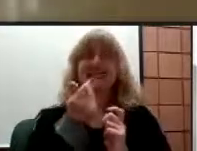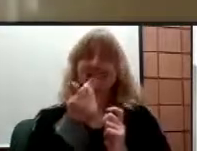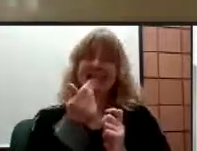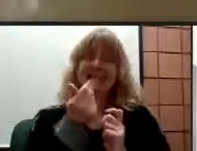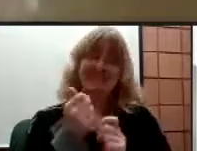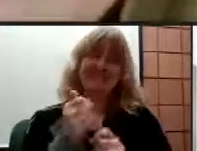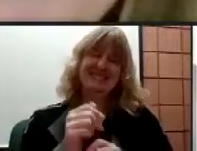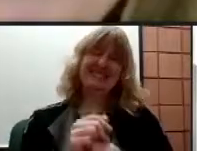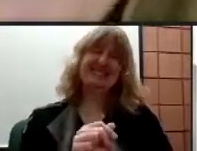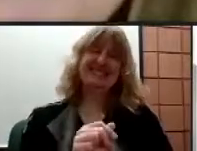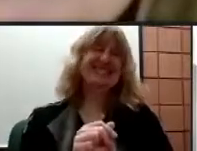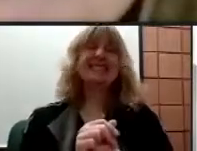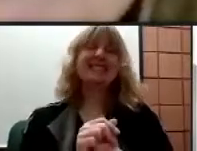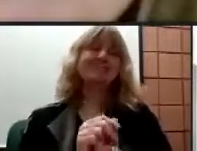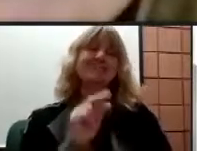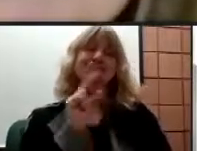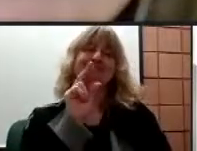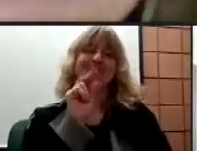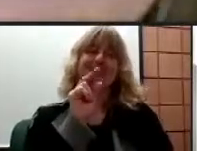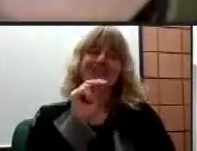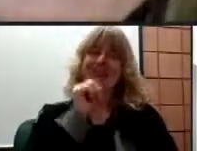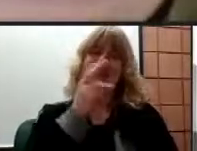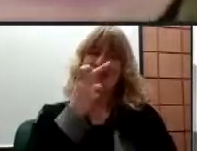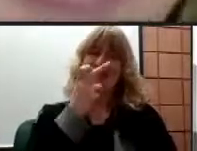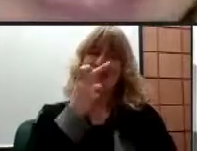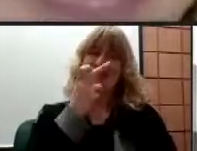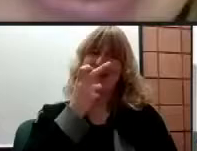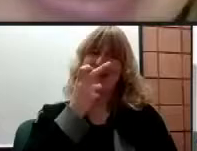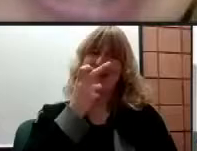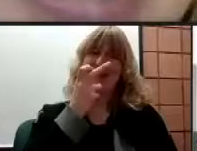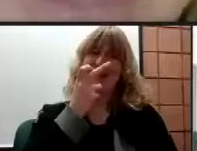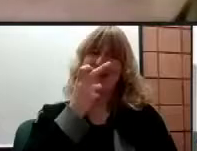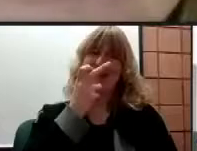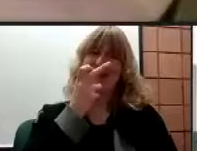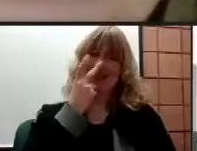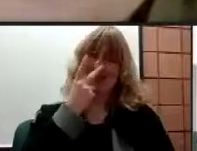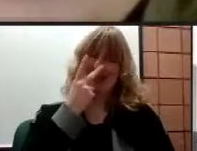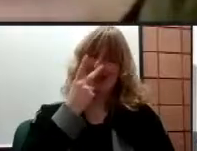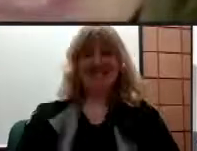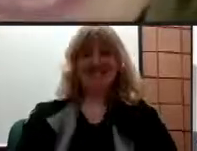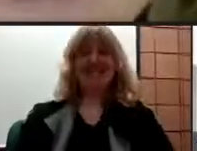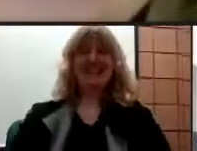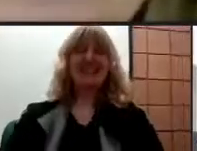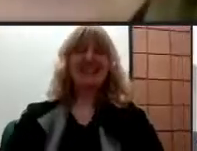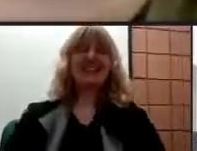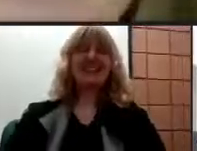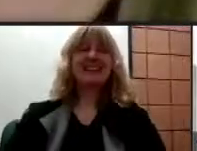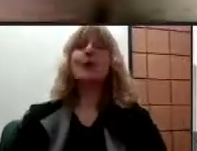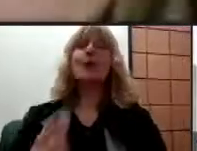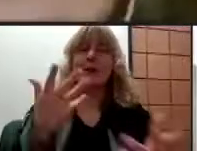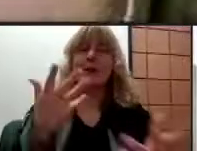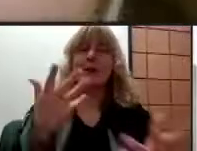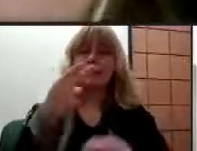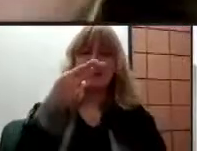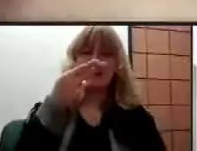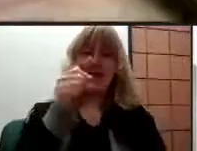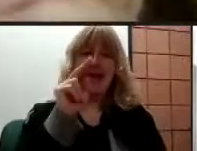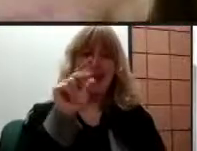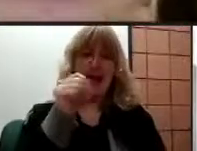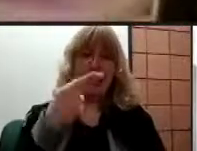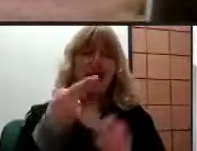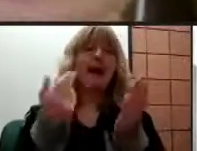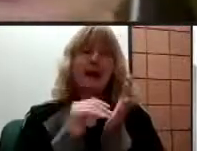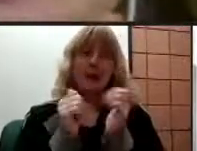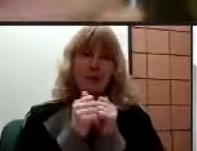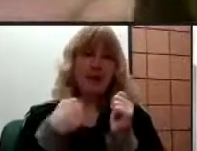Okay. Skills. You don't want to see me play. Okay. Well, so Hannah is with us again from the health department,